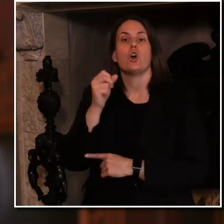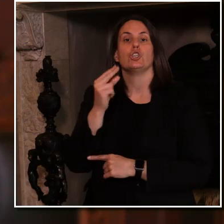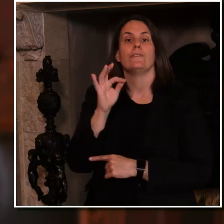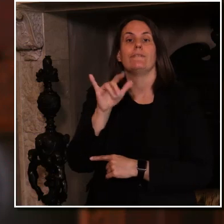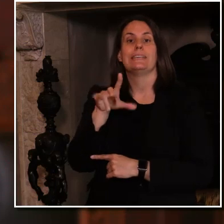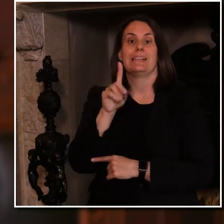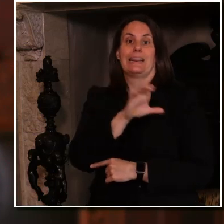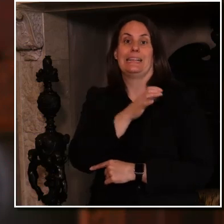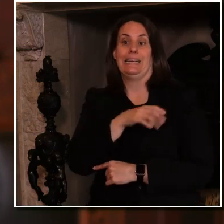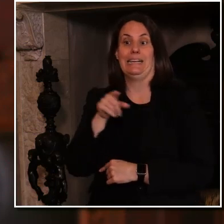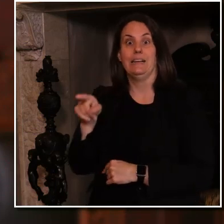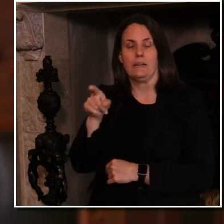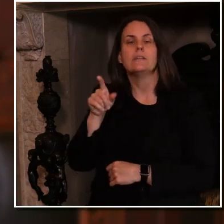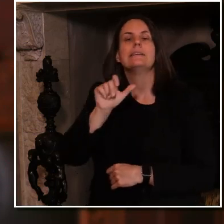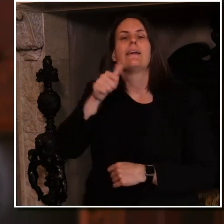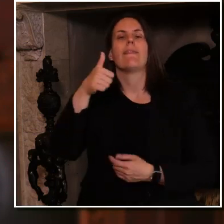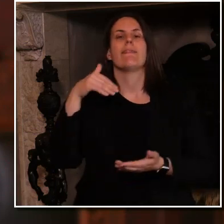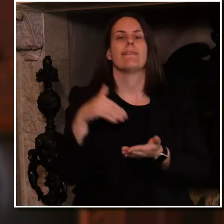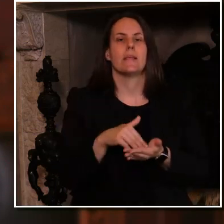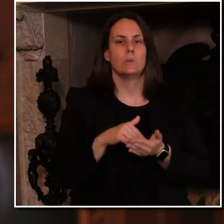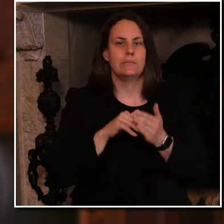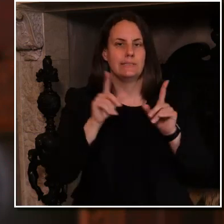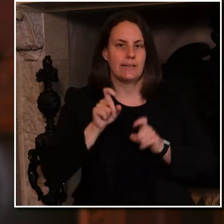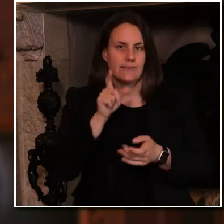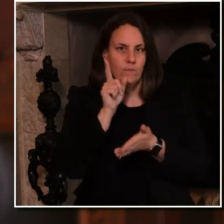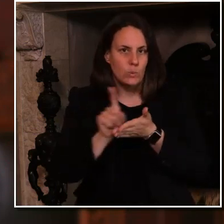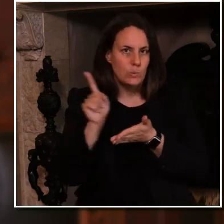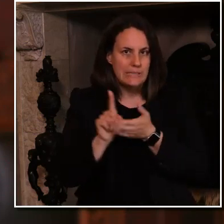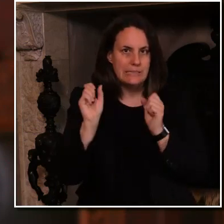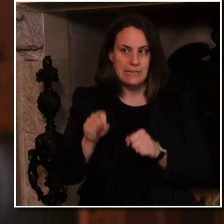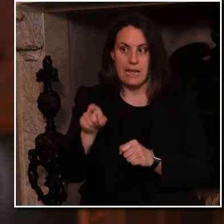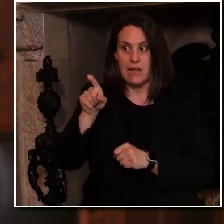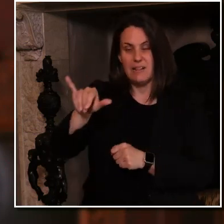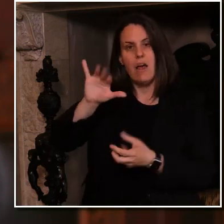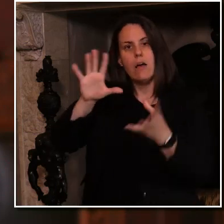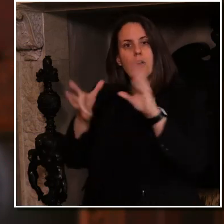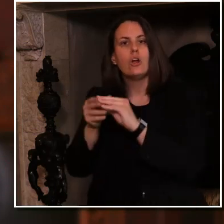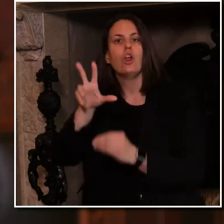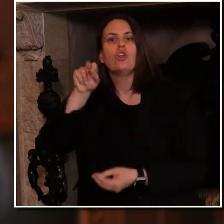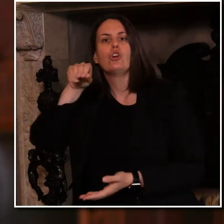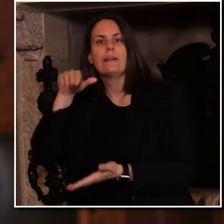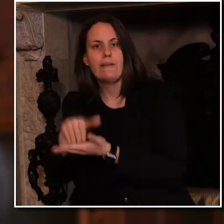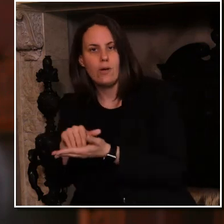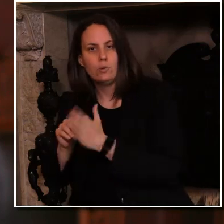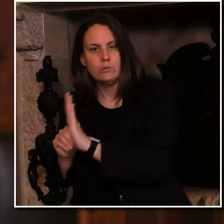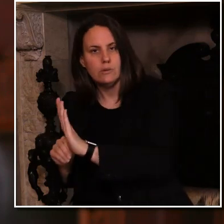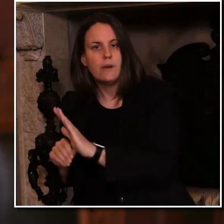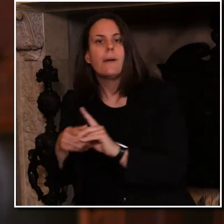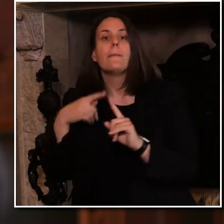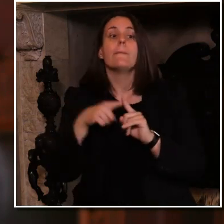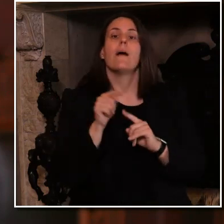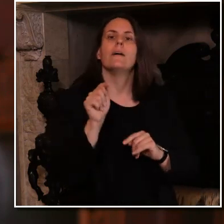and go from there. And so that, in addition to the clinical lab network that we have,